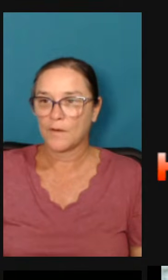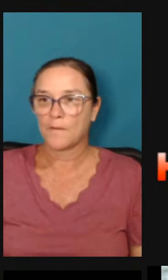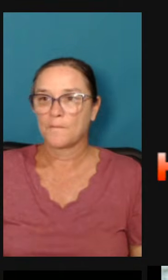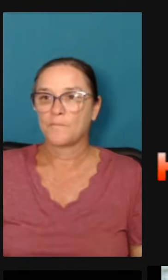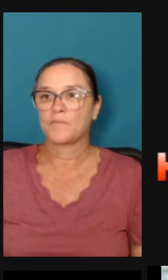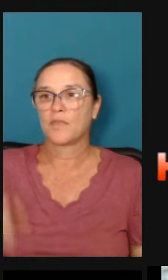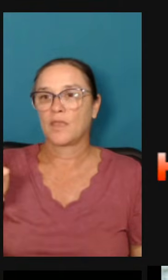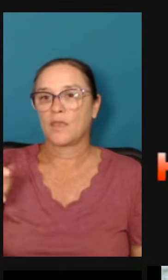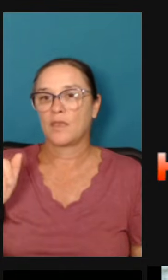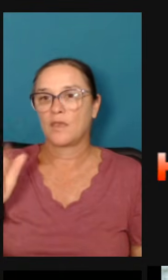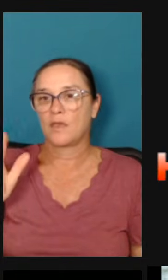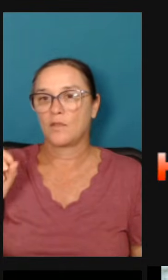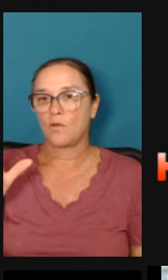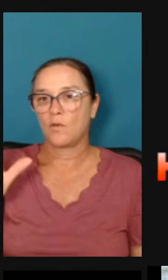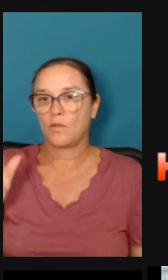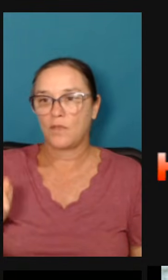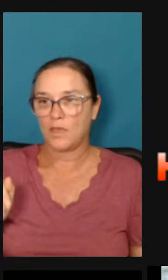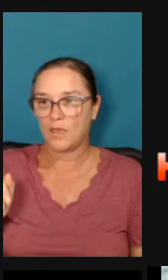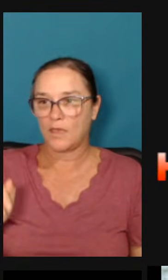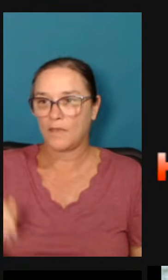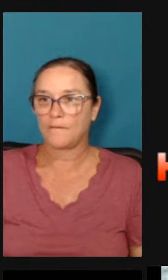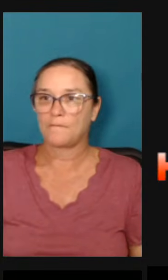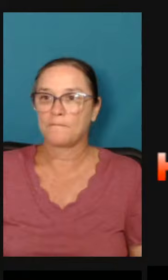Kīlauea down in HPP.